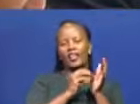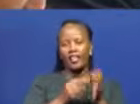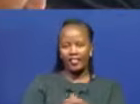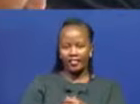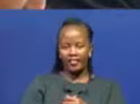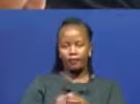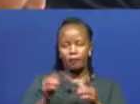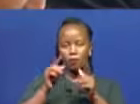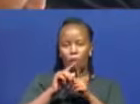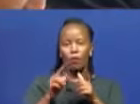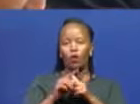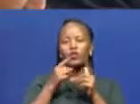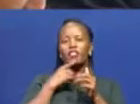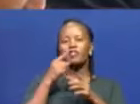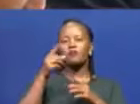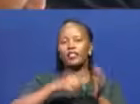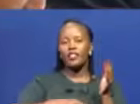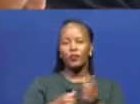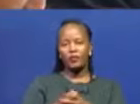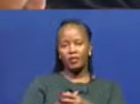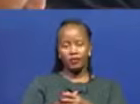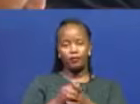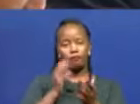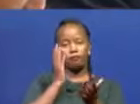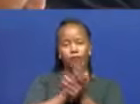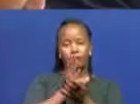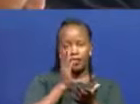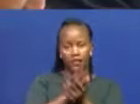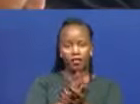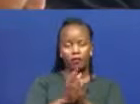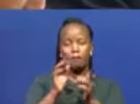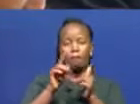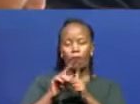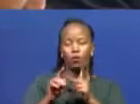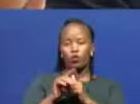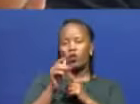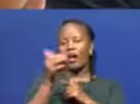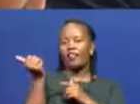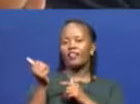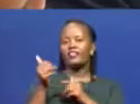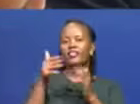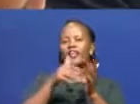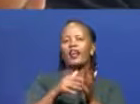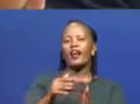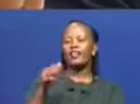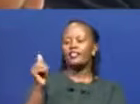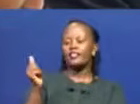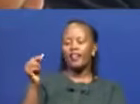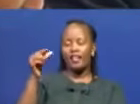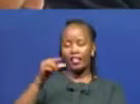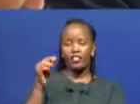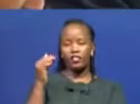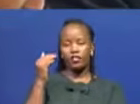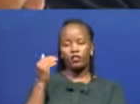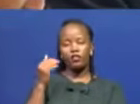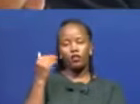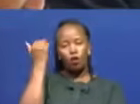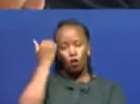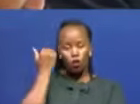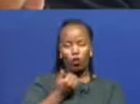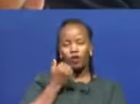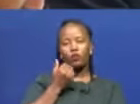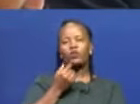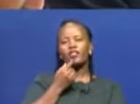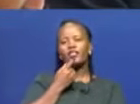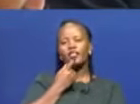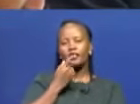He submitted that indeed, and others, that is the Attorney General, this court was persuaded by Mr.